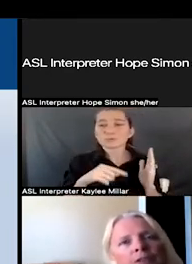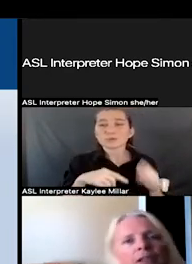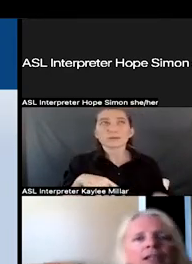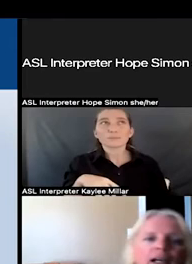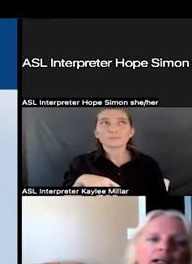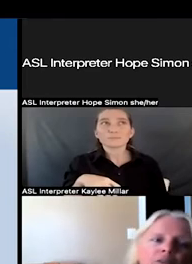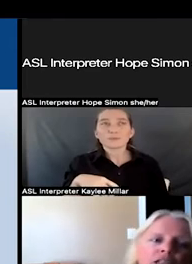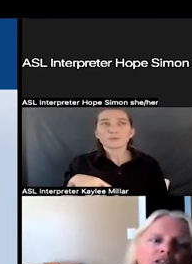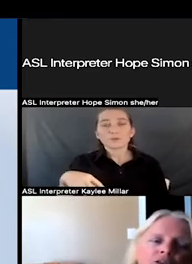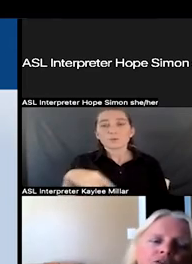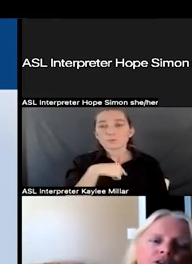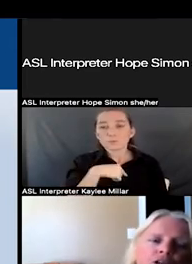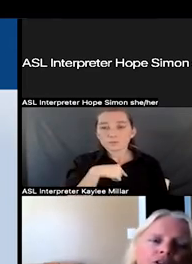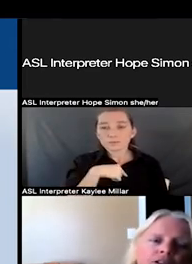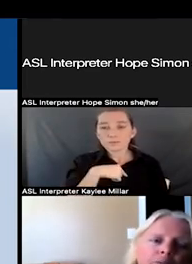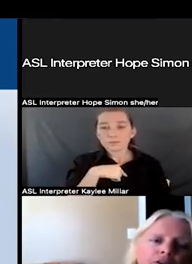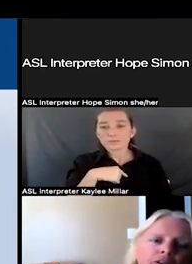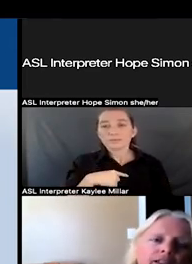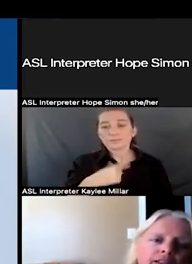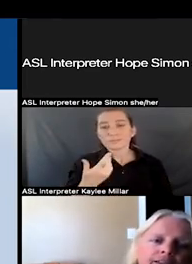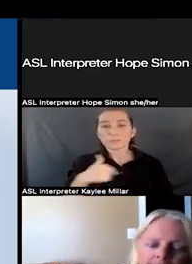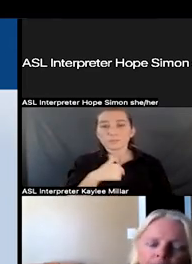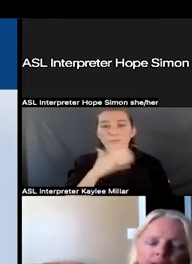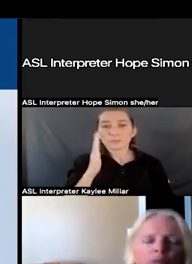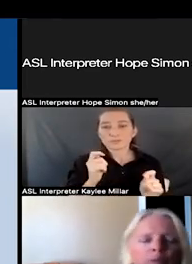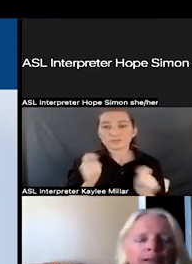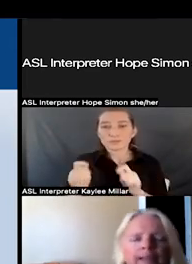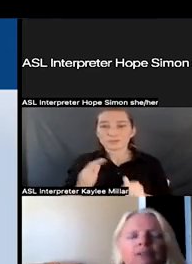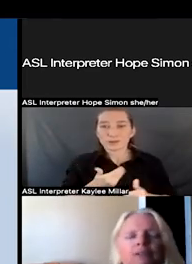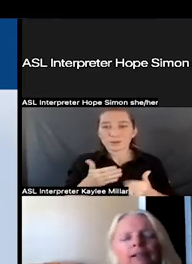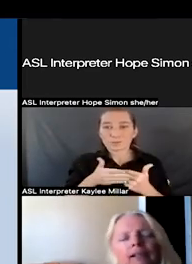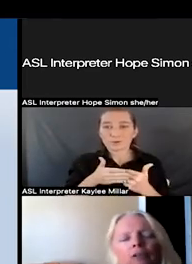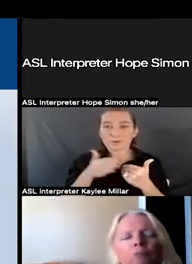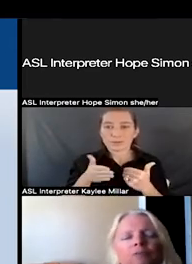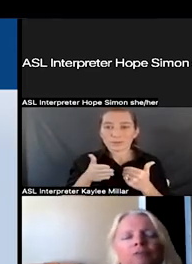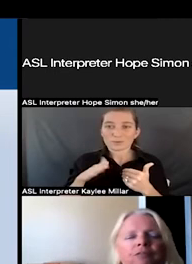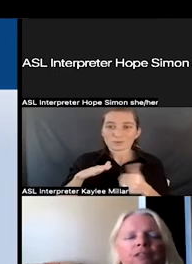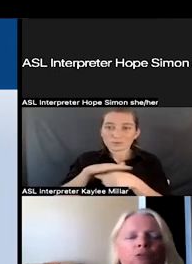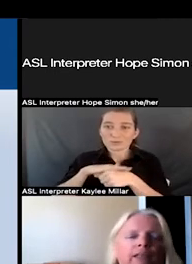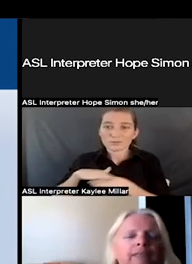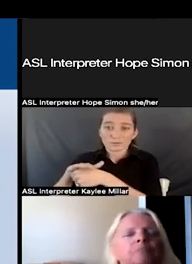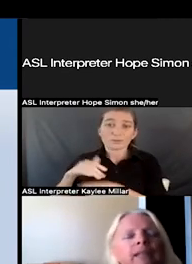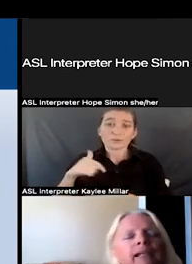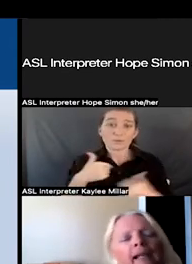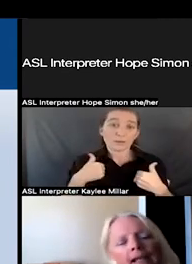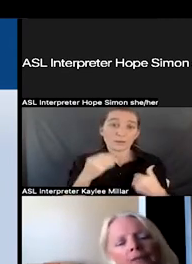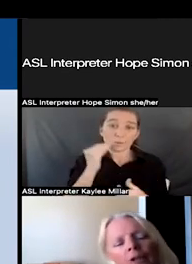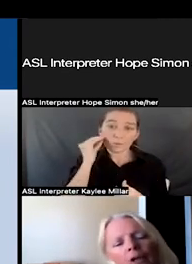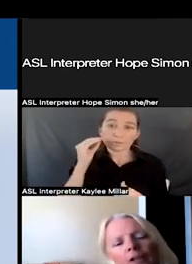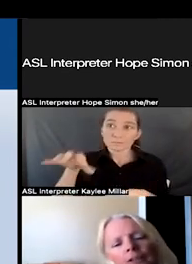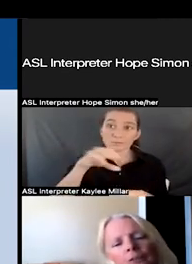be changing over all of our neighborhood areas. We break them down into like homes of 15 to 20.